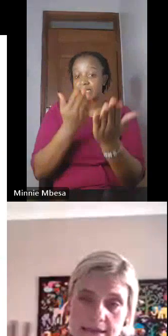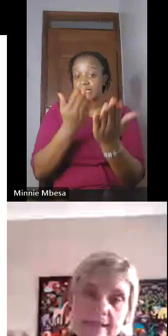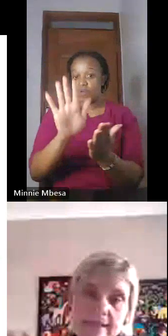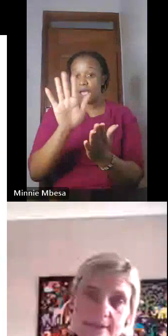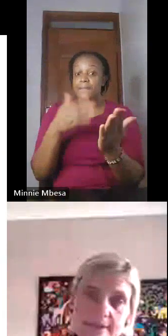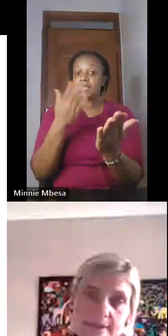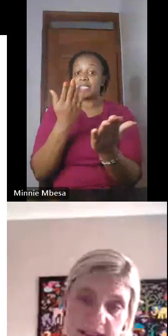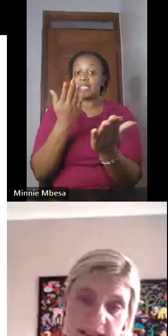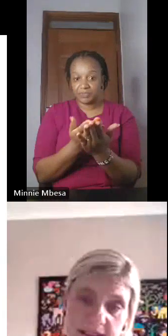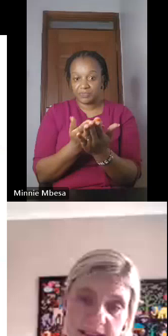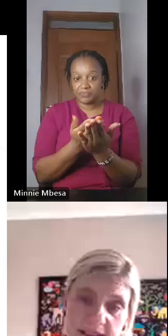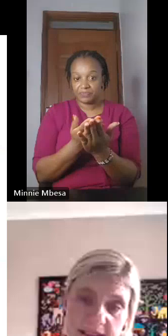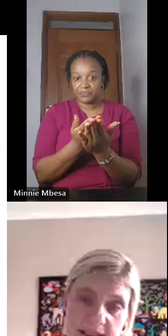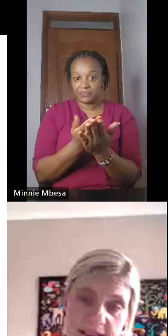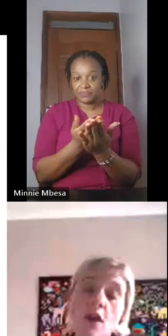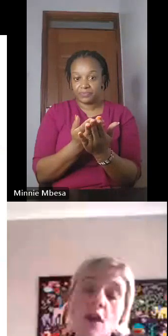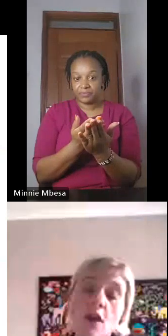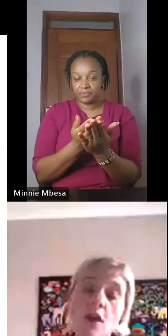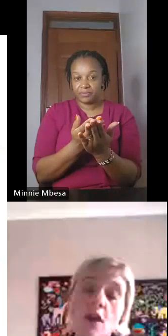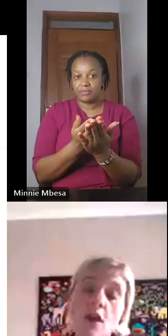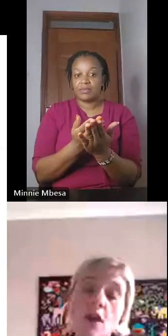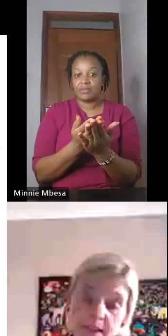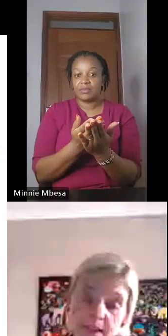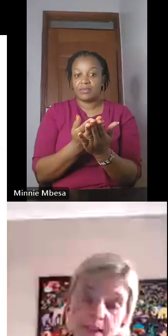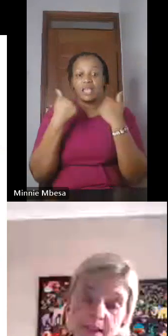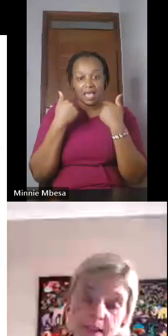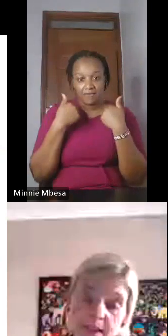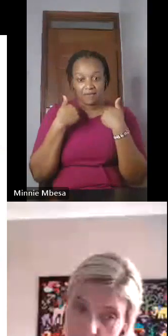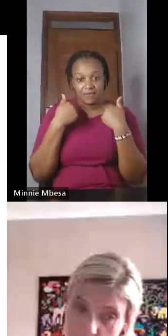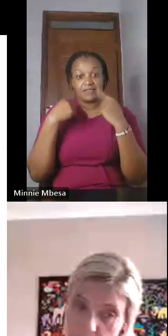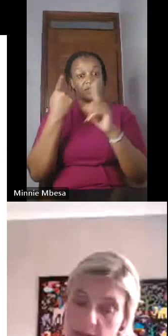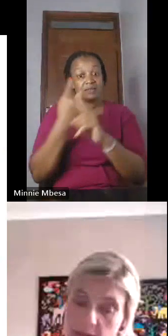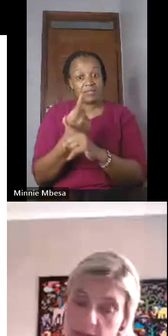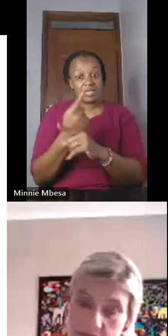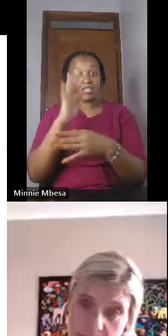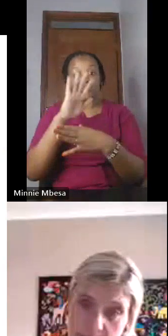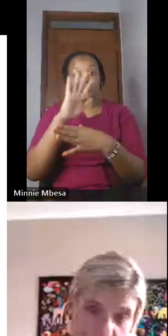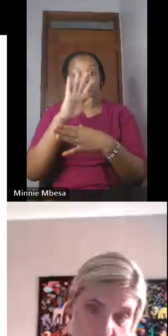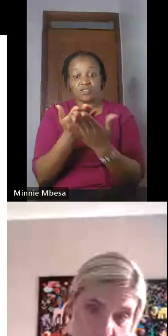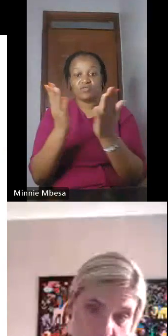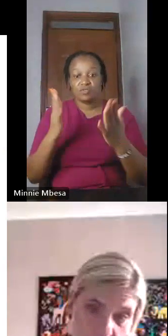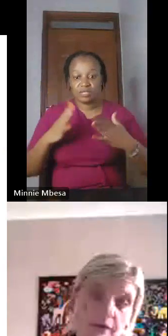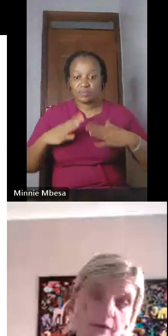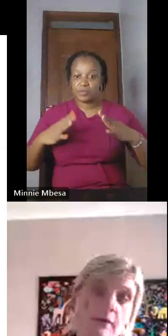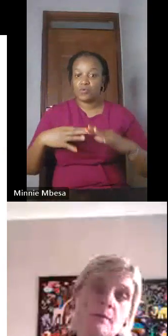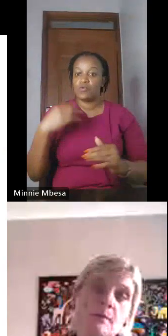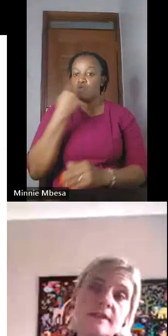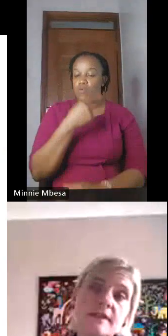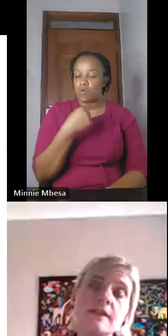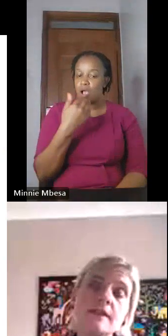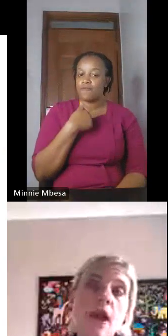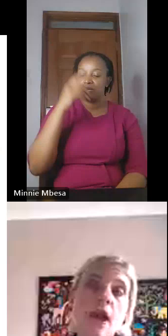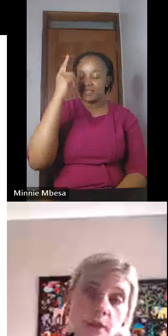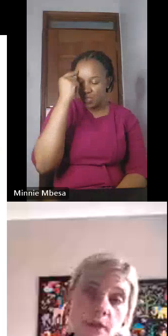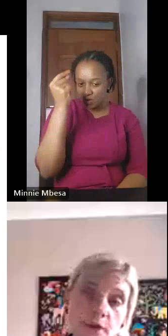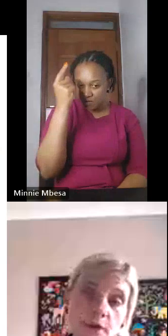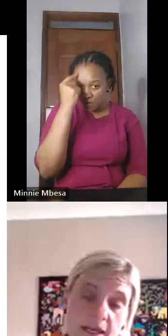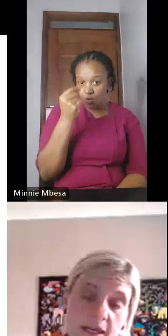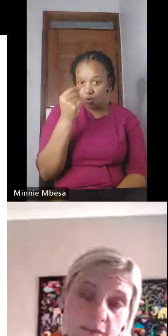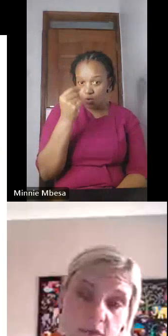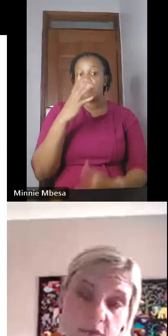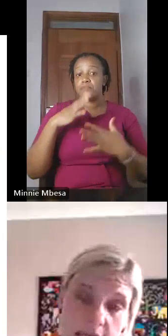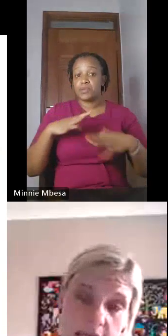day and night differences between those people that have been thoughtful and intentional about their responses